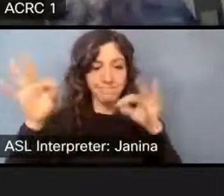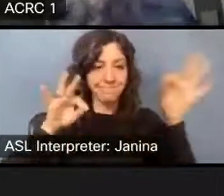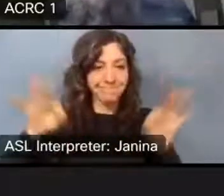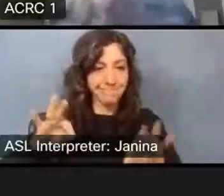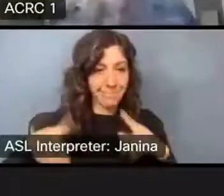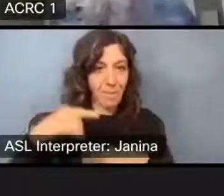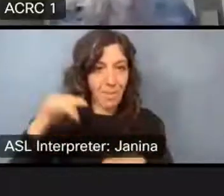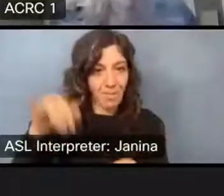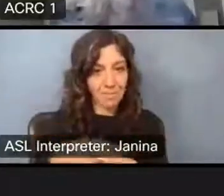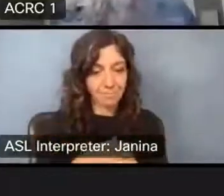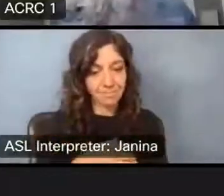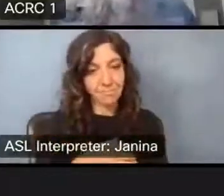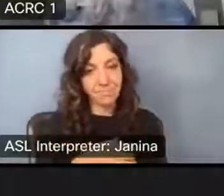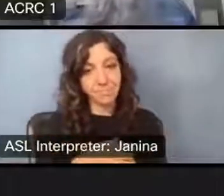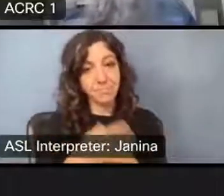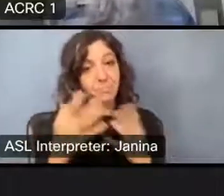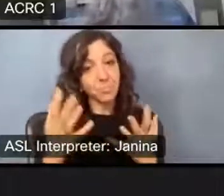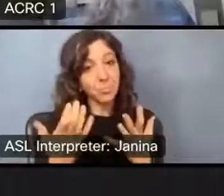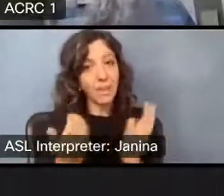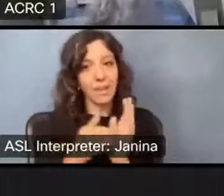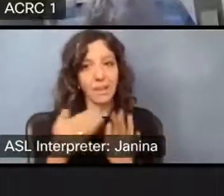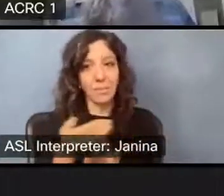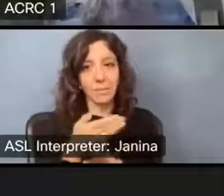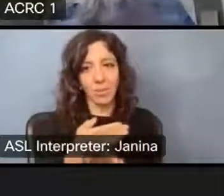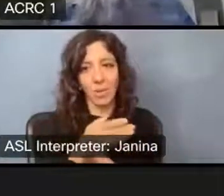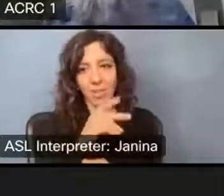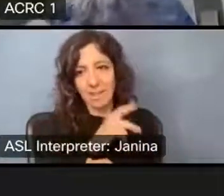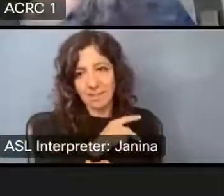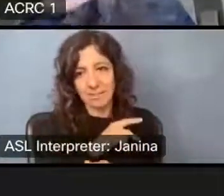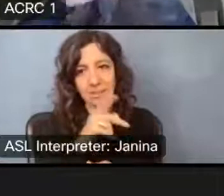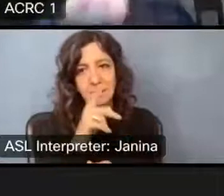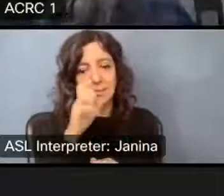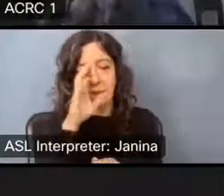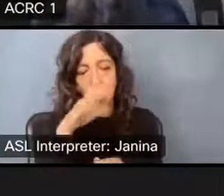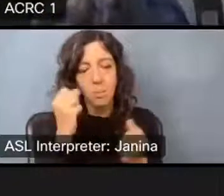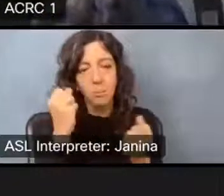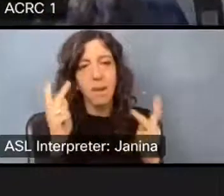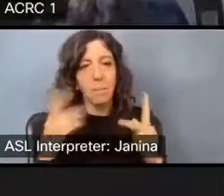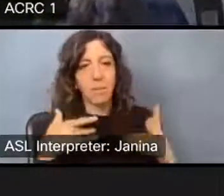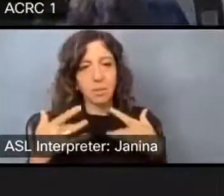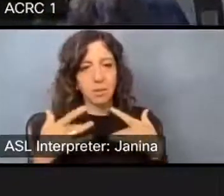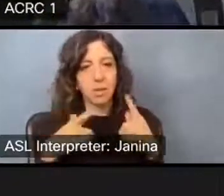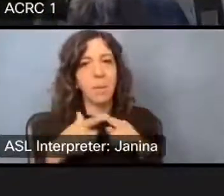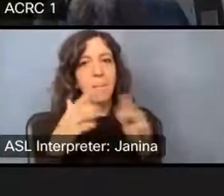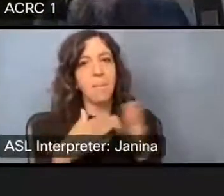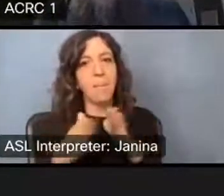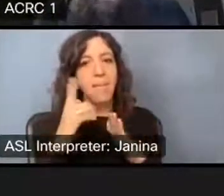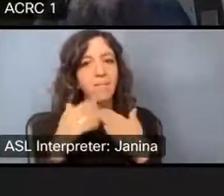right there. The plan will be before Thanksgiving, because I know this is a big concern for people as we look at planning for January.